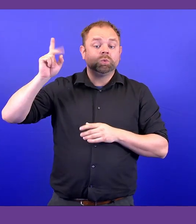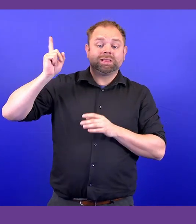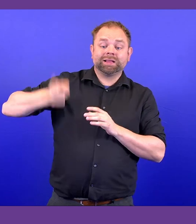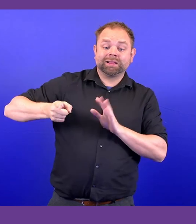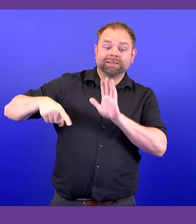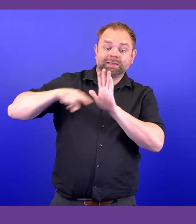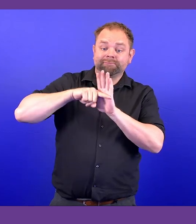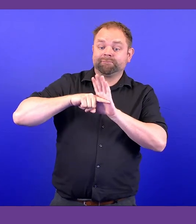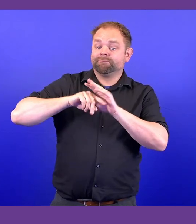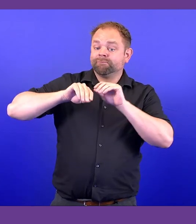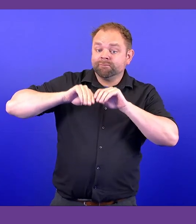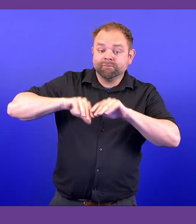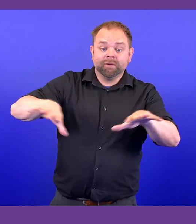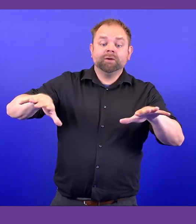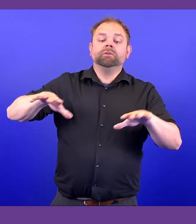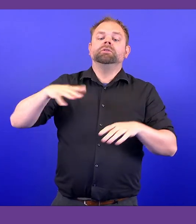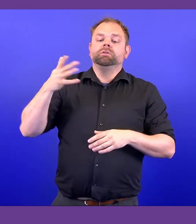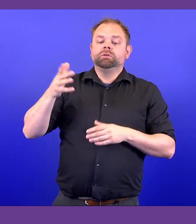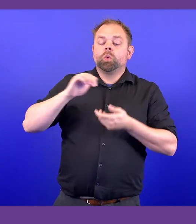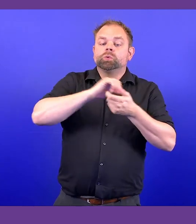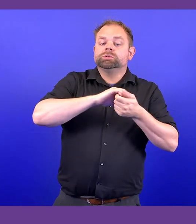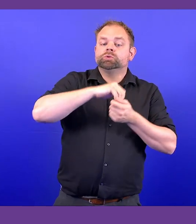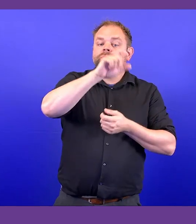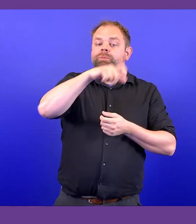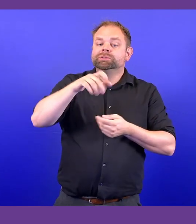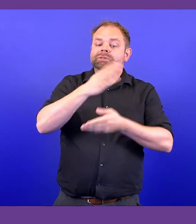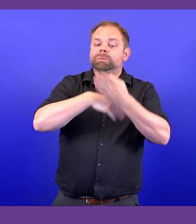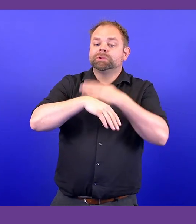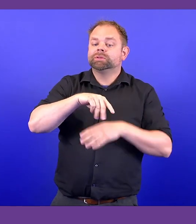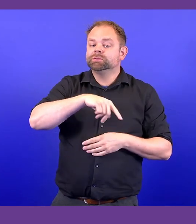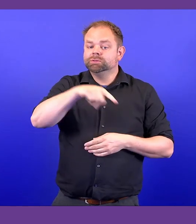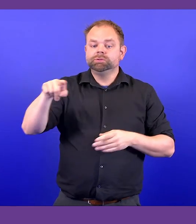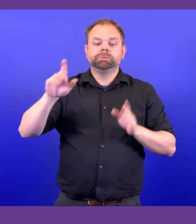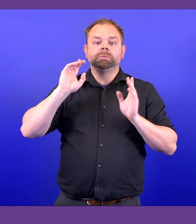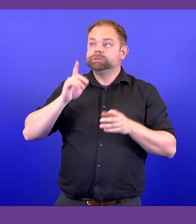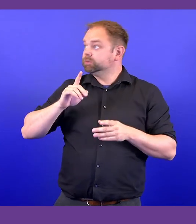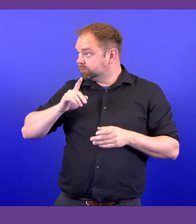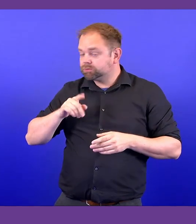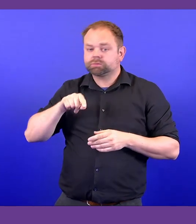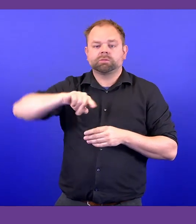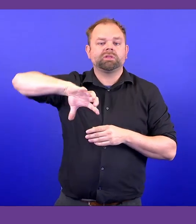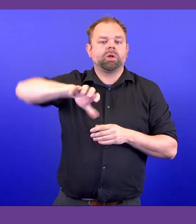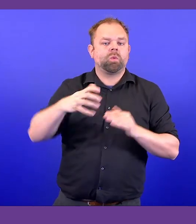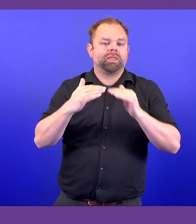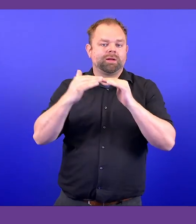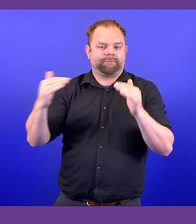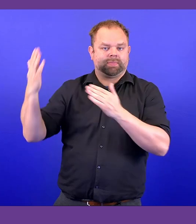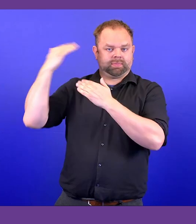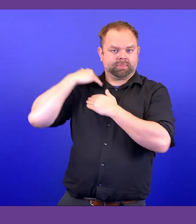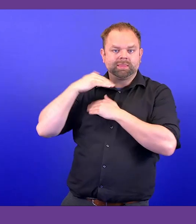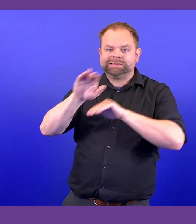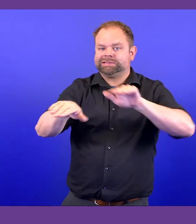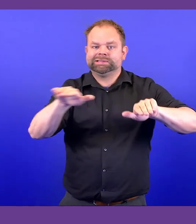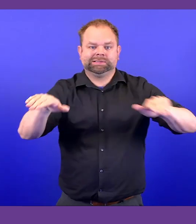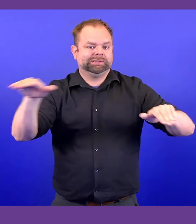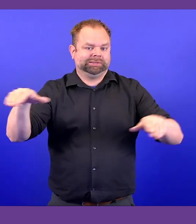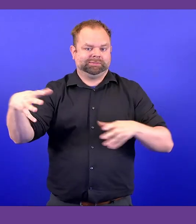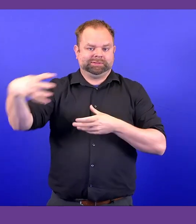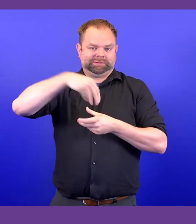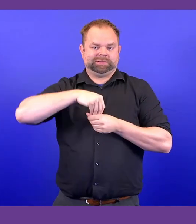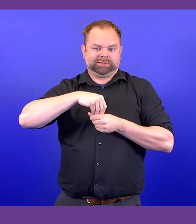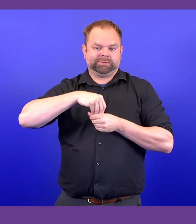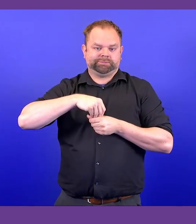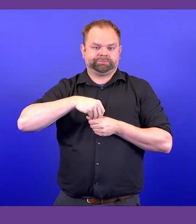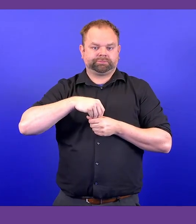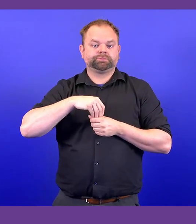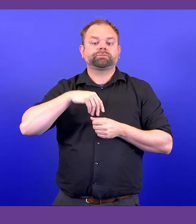example, this should be done with the local organizations representing persons with disabilities. And as you said, Anne, a really important point here is